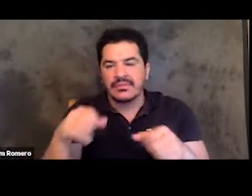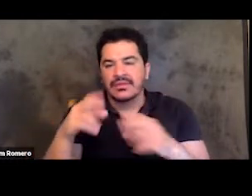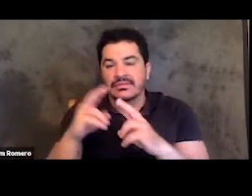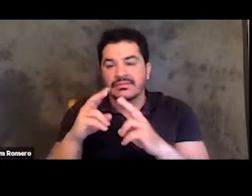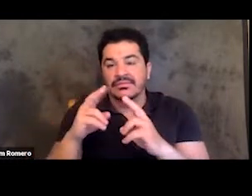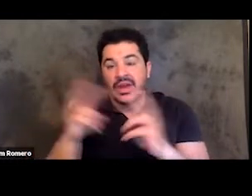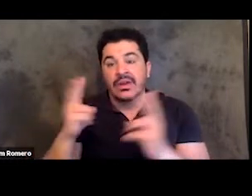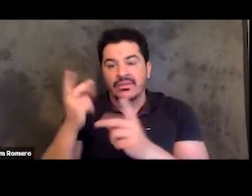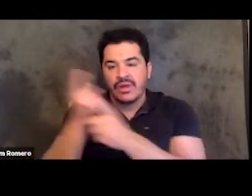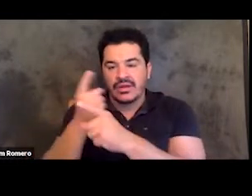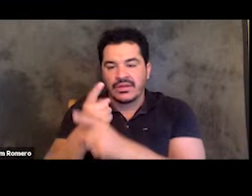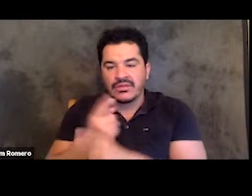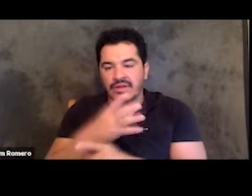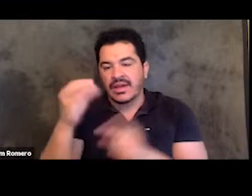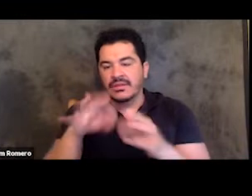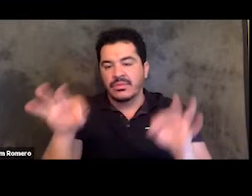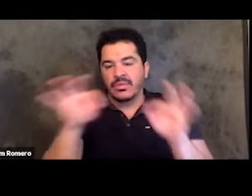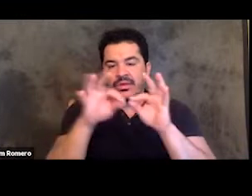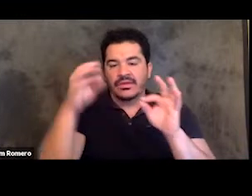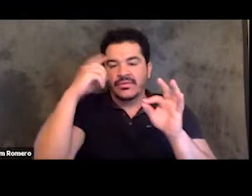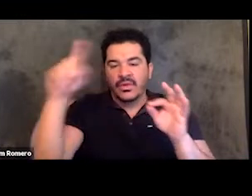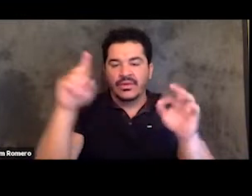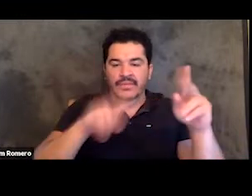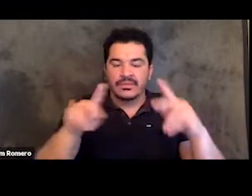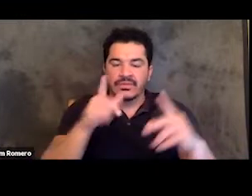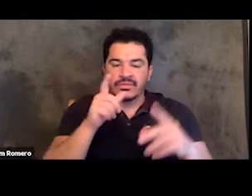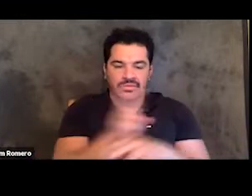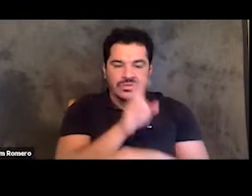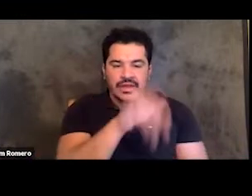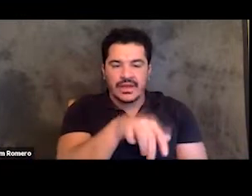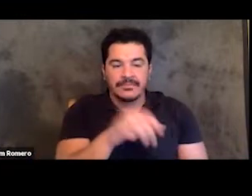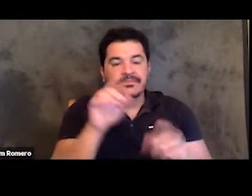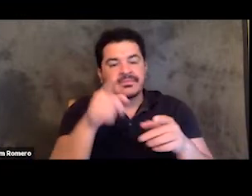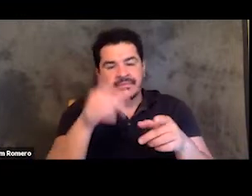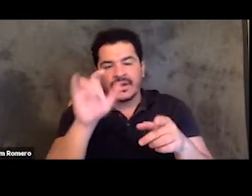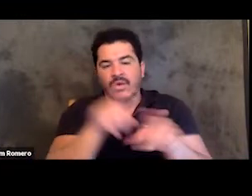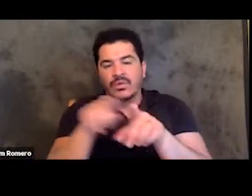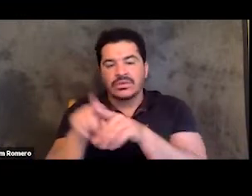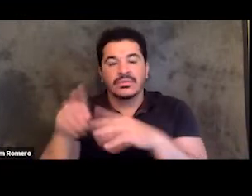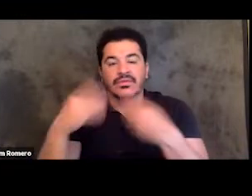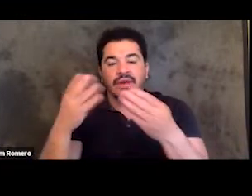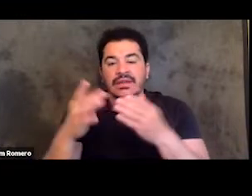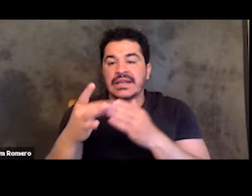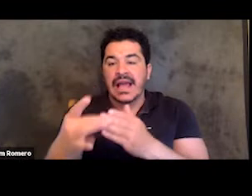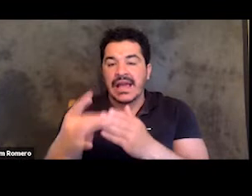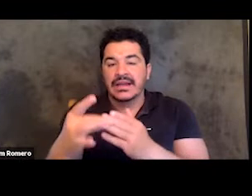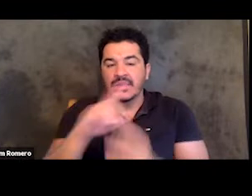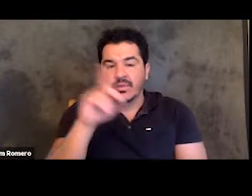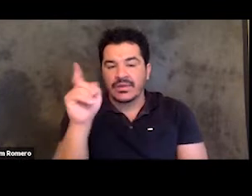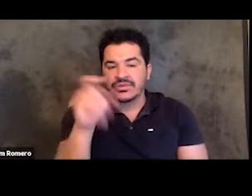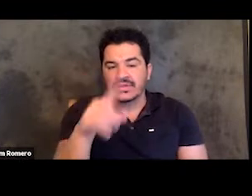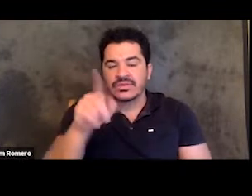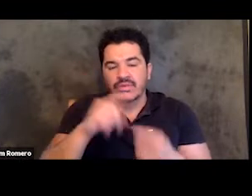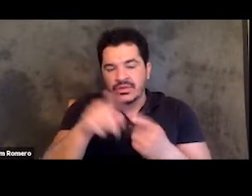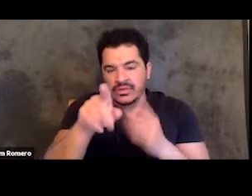useful for users. It does provide guiding questions for when you're developing a meal plan. So what are some of those considerations